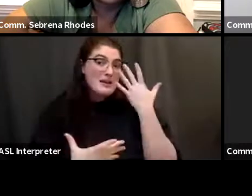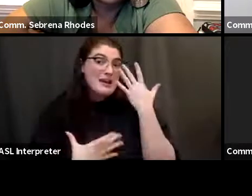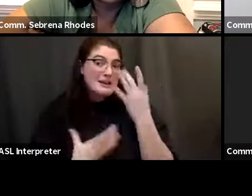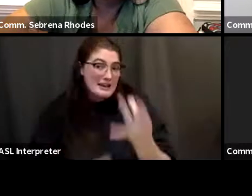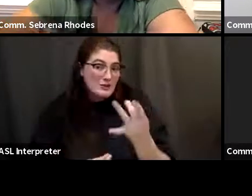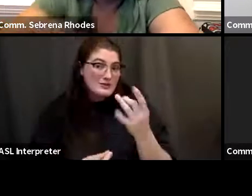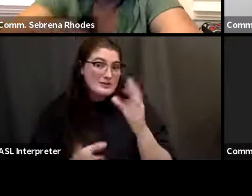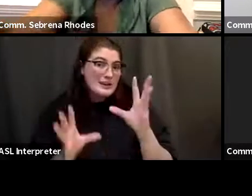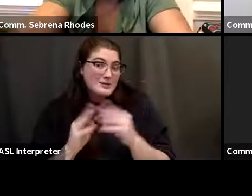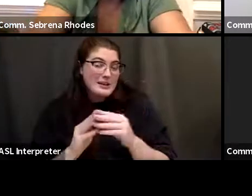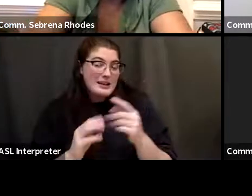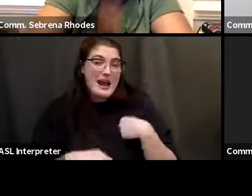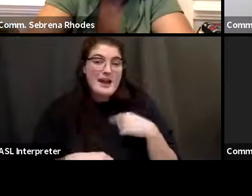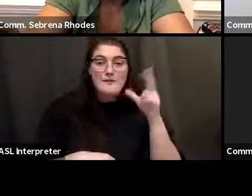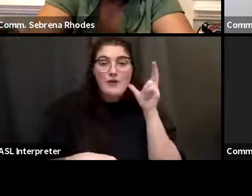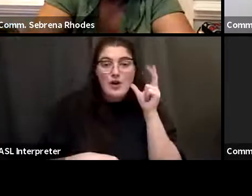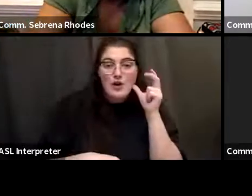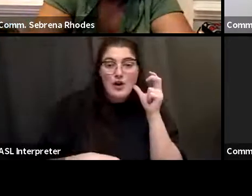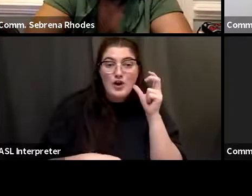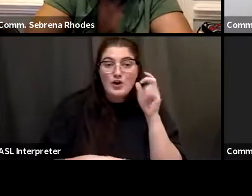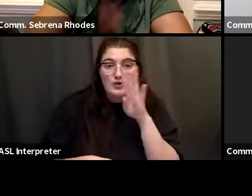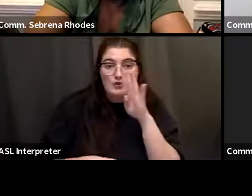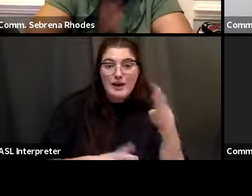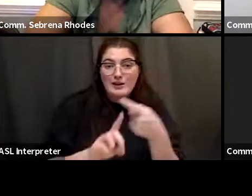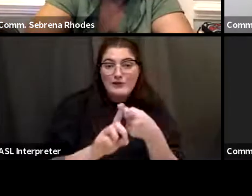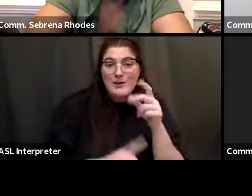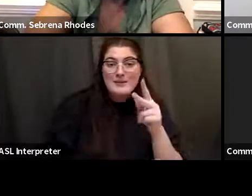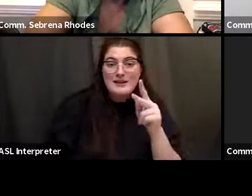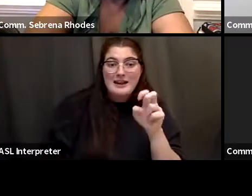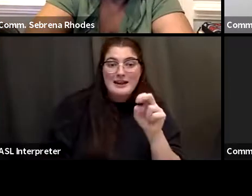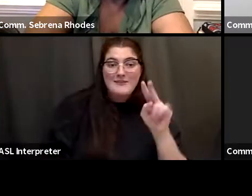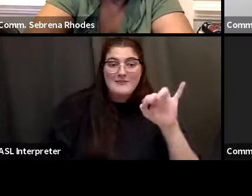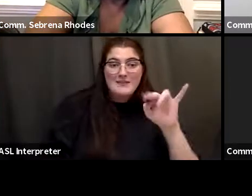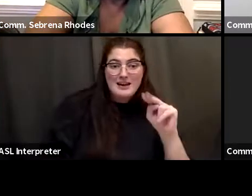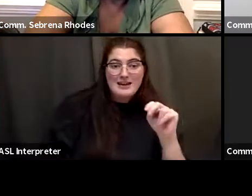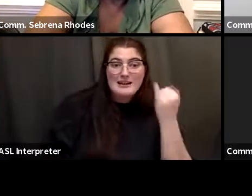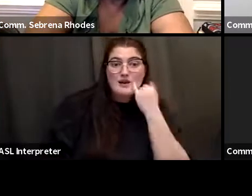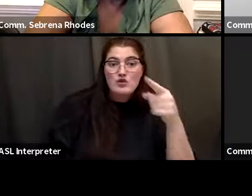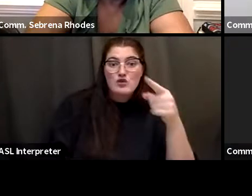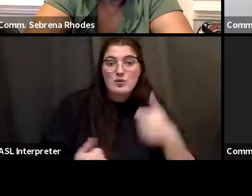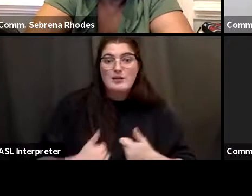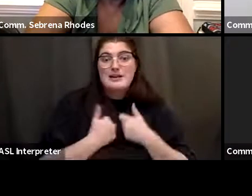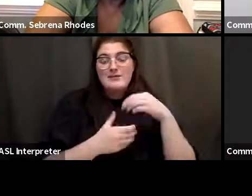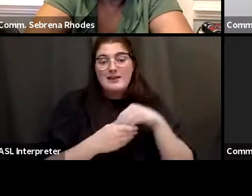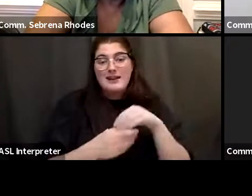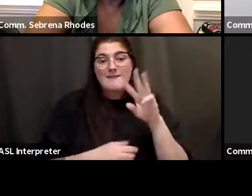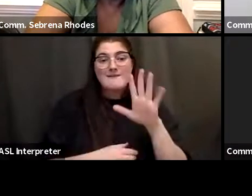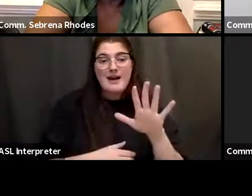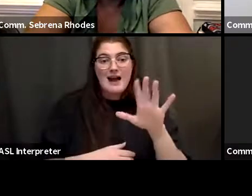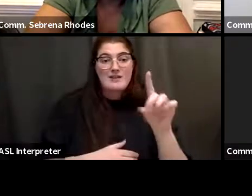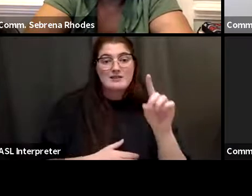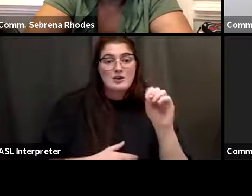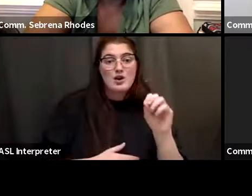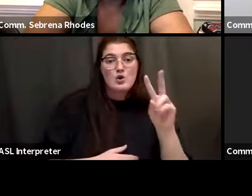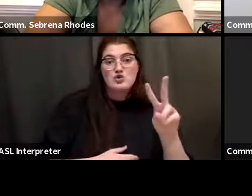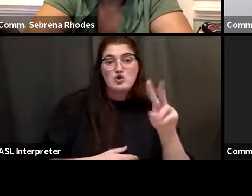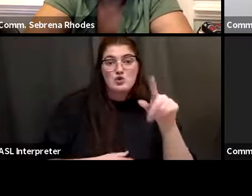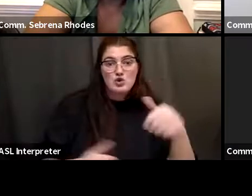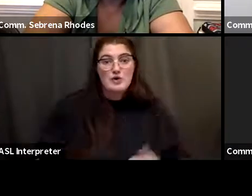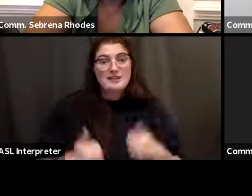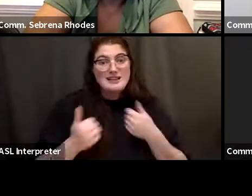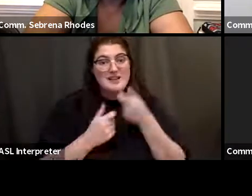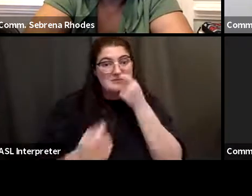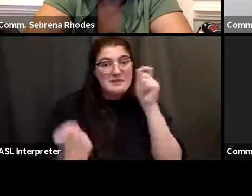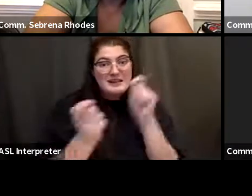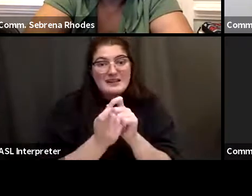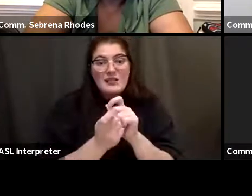I've heard directly from Kevin this evening. If you are in 5D02 and you live on Sim Street, specifically if